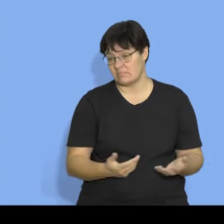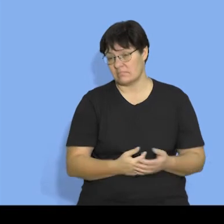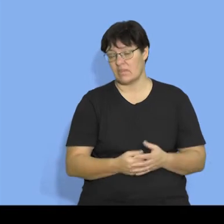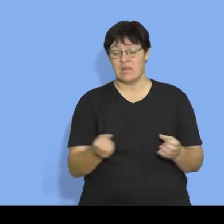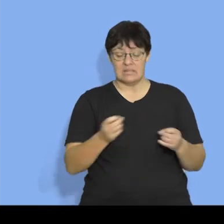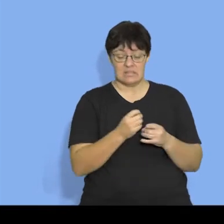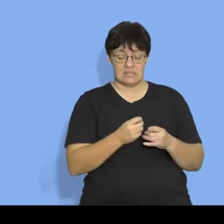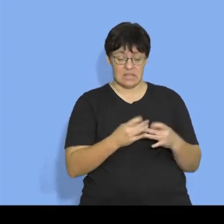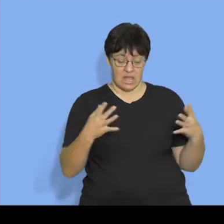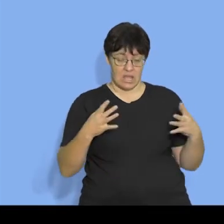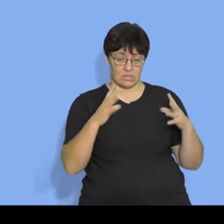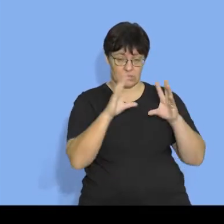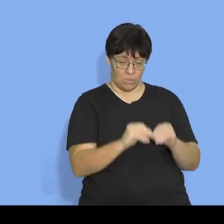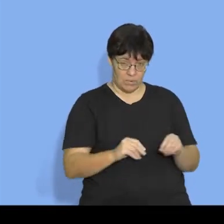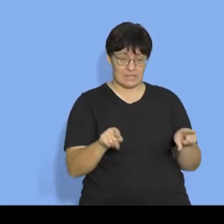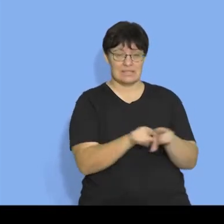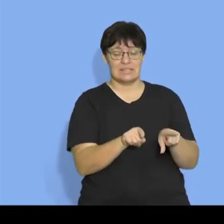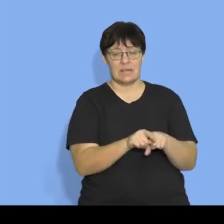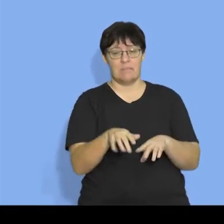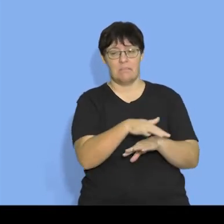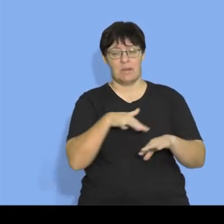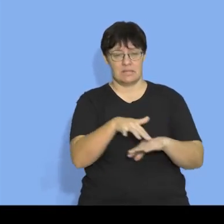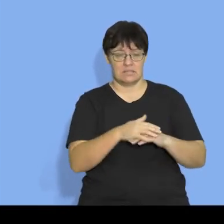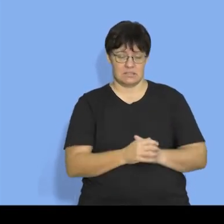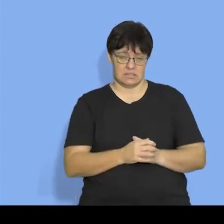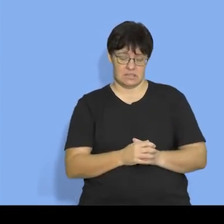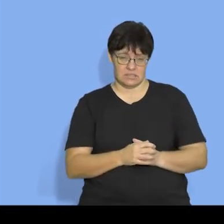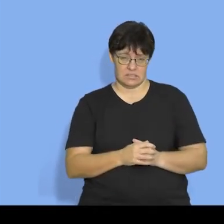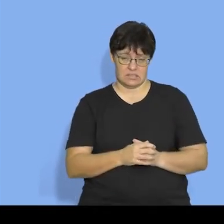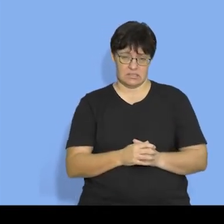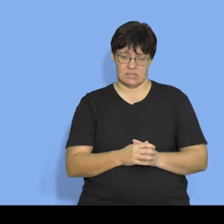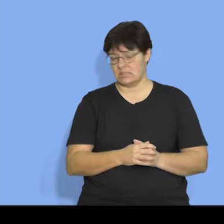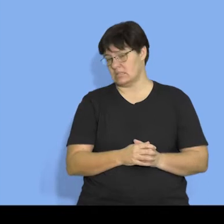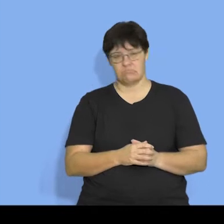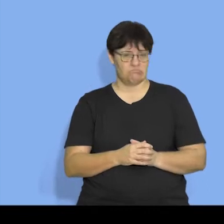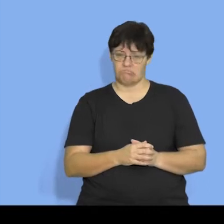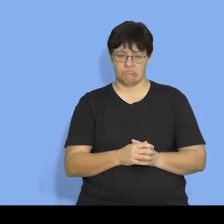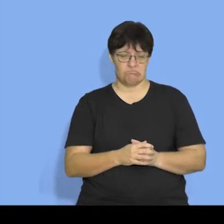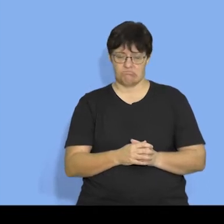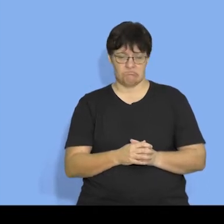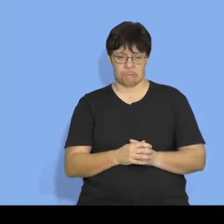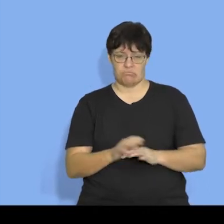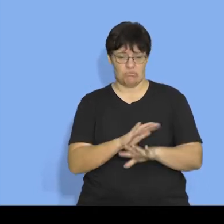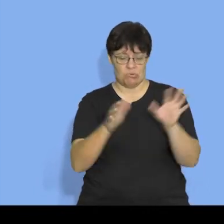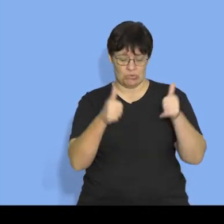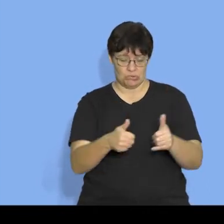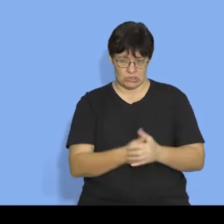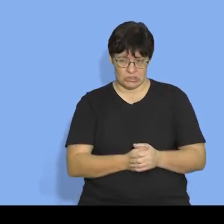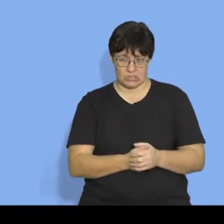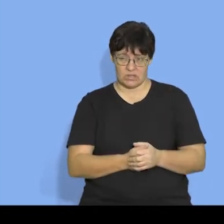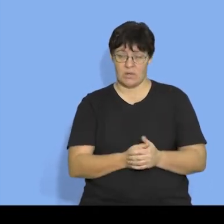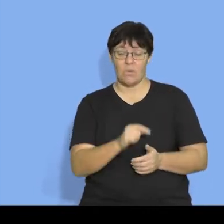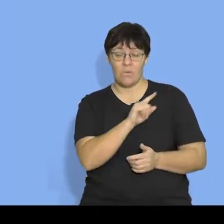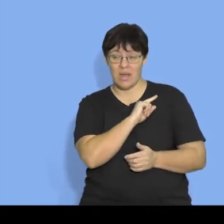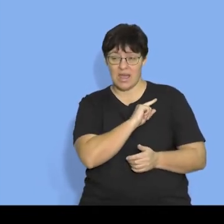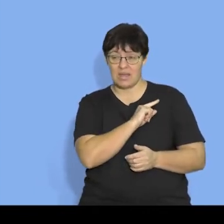Essentially, she stopped and started at the same place. This doesn't bode well, okay?